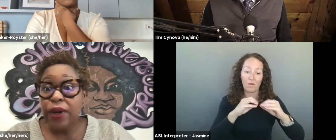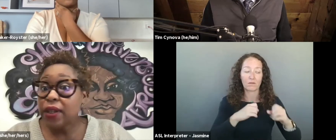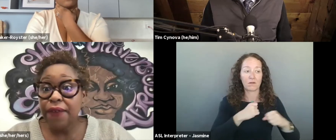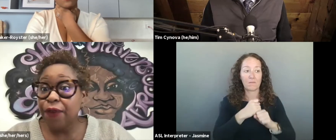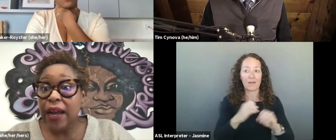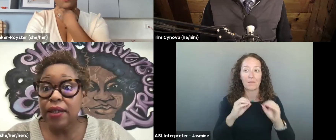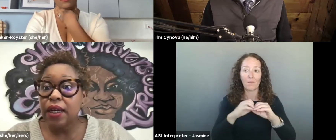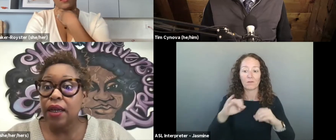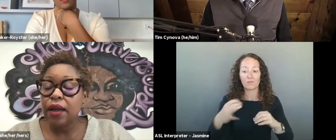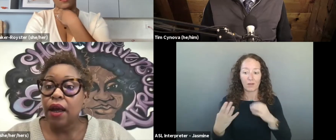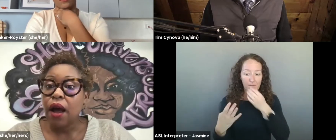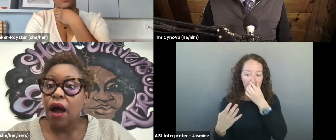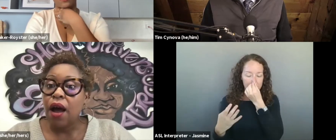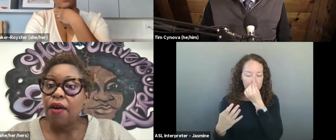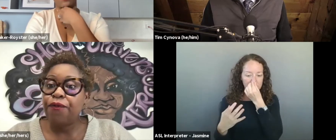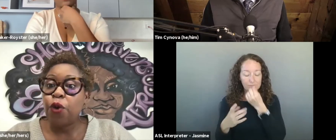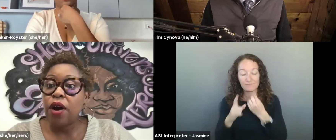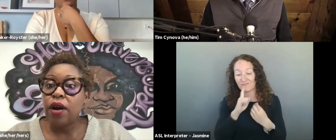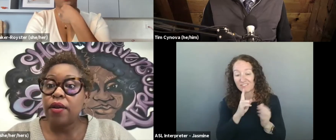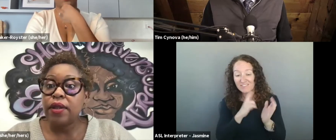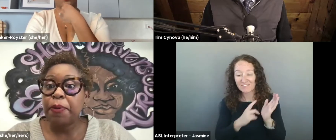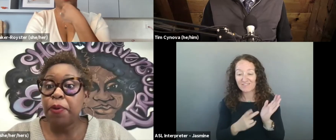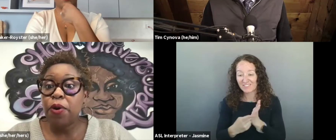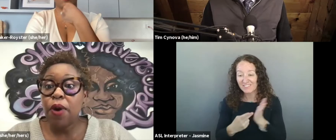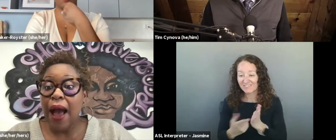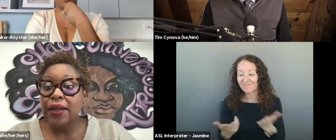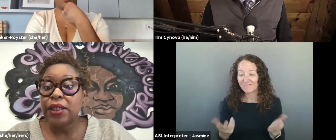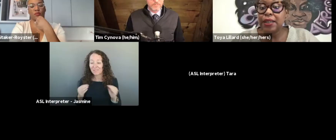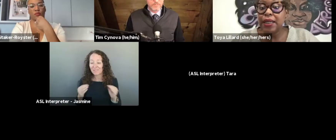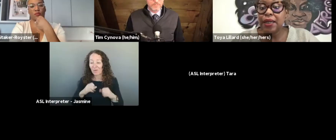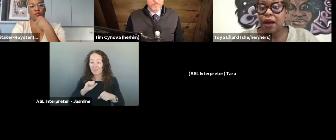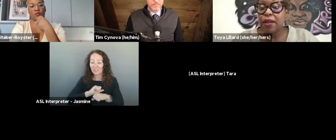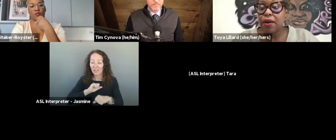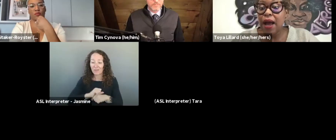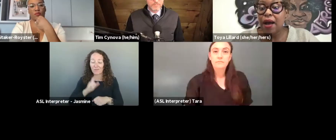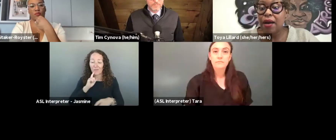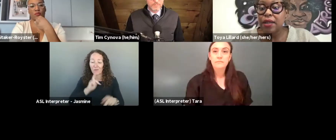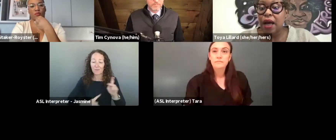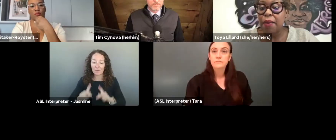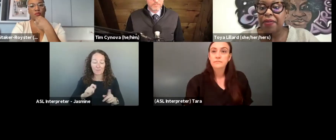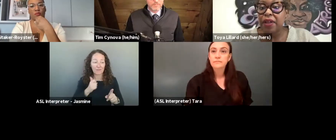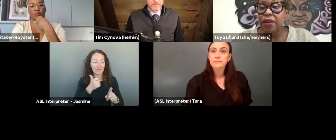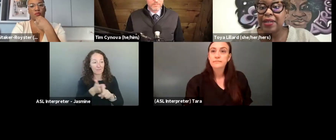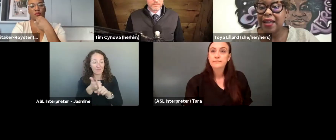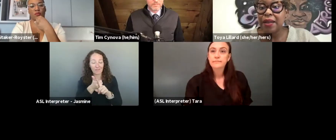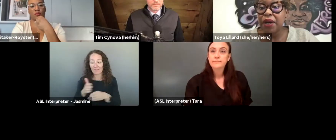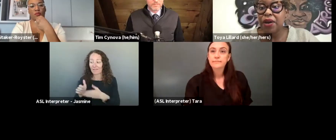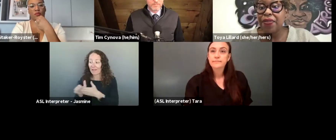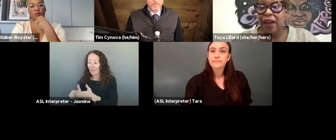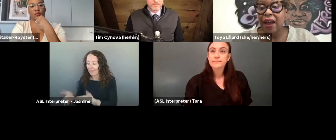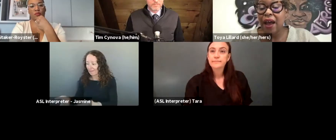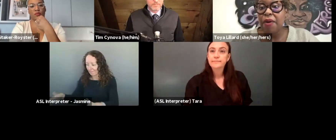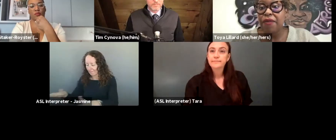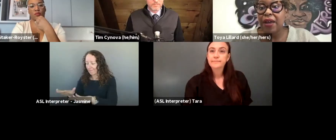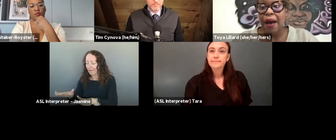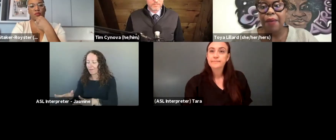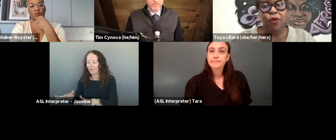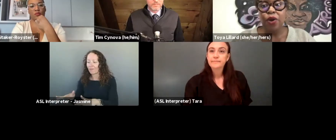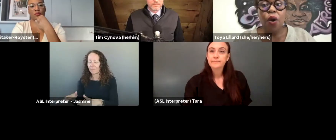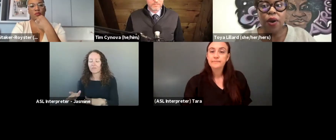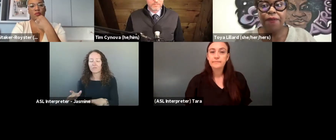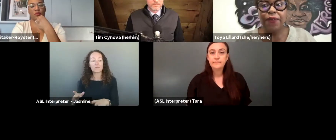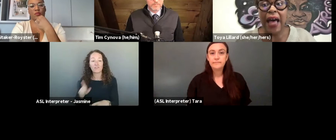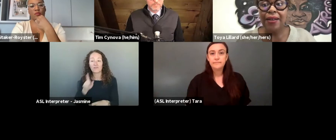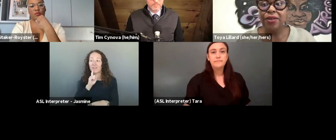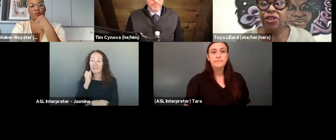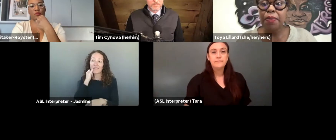jobs, really, frankly, for the people who are actually leading on the ground. I think there's nothing but good that can come of it. I don't